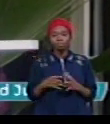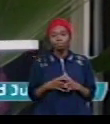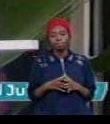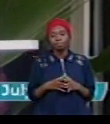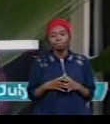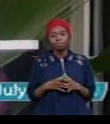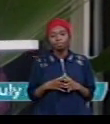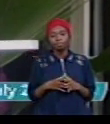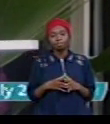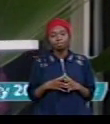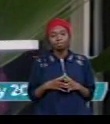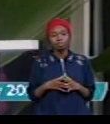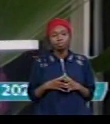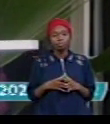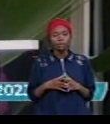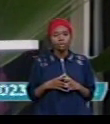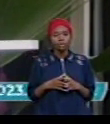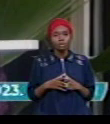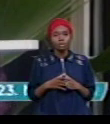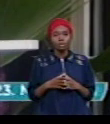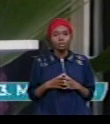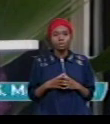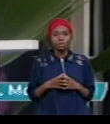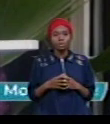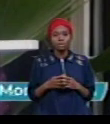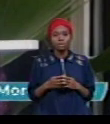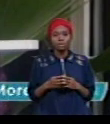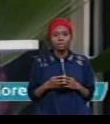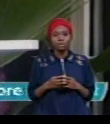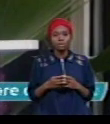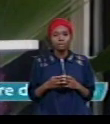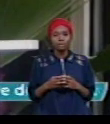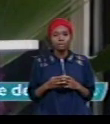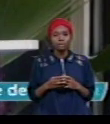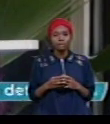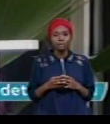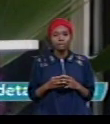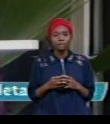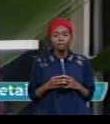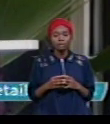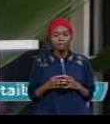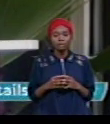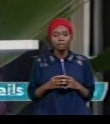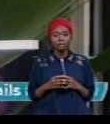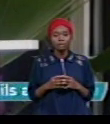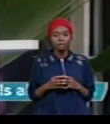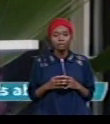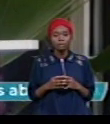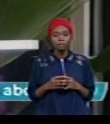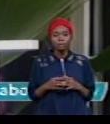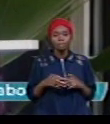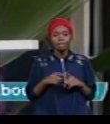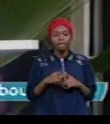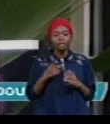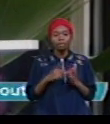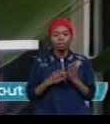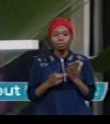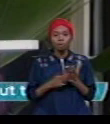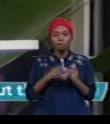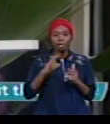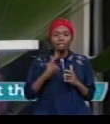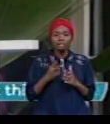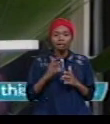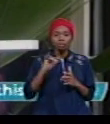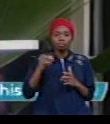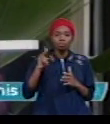2022. Second Saturday, July 2022. Why the banquet is 2nd of